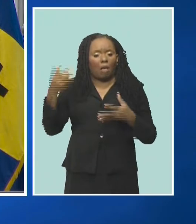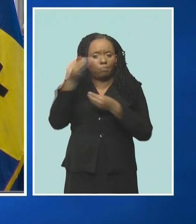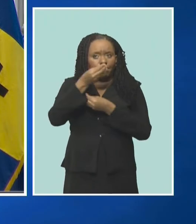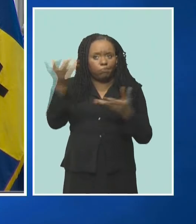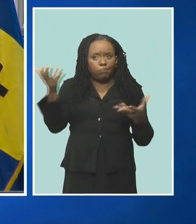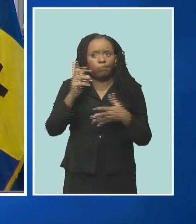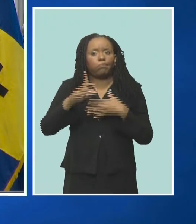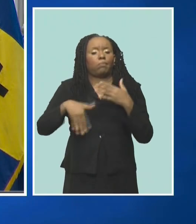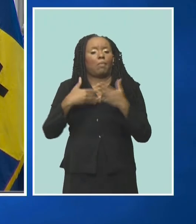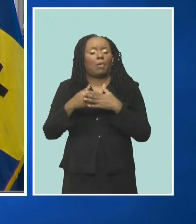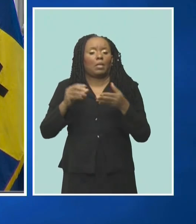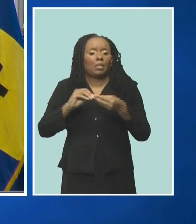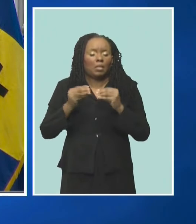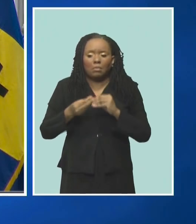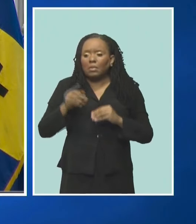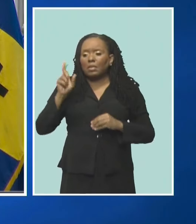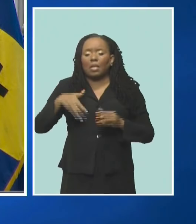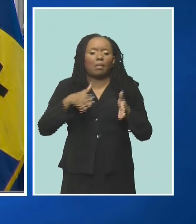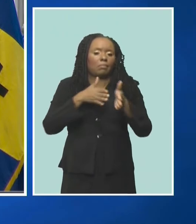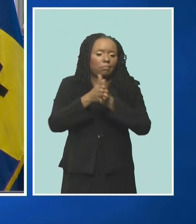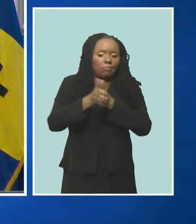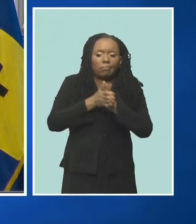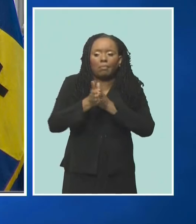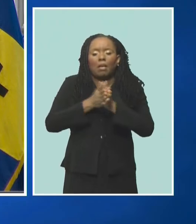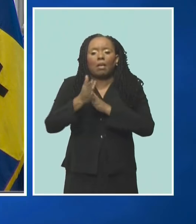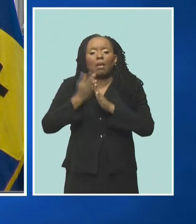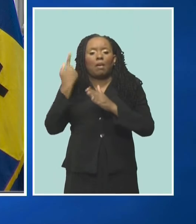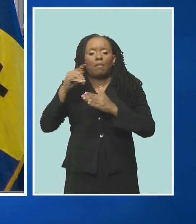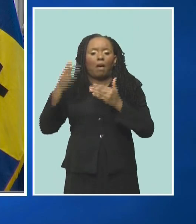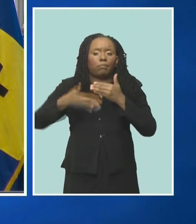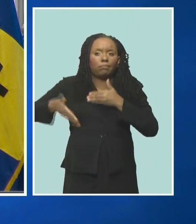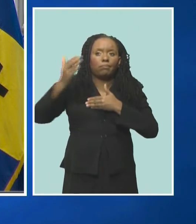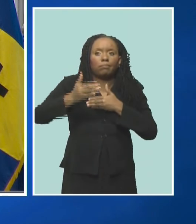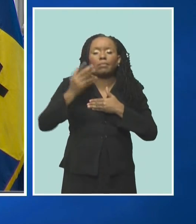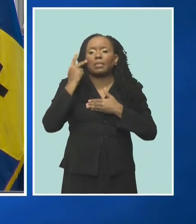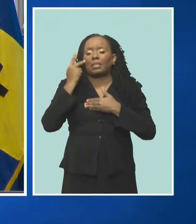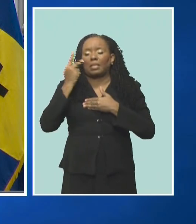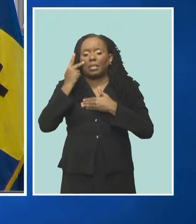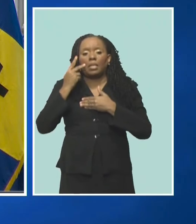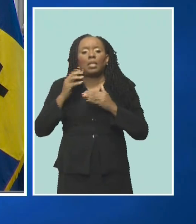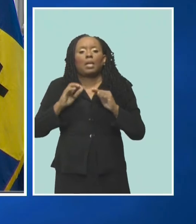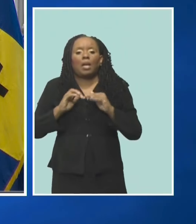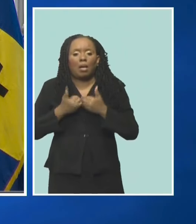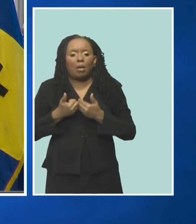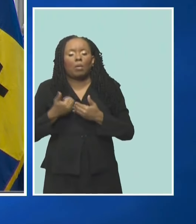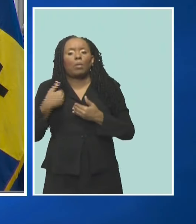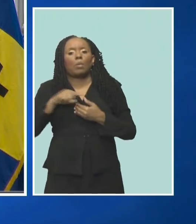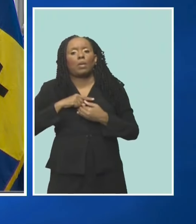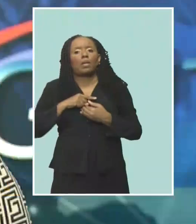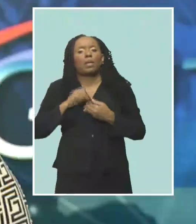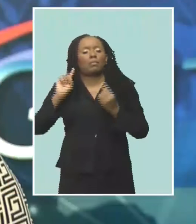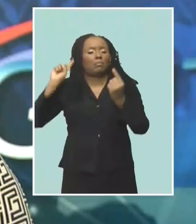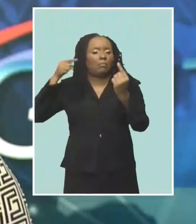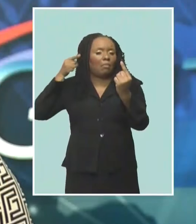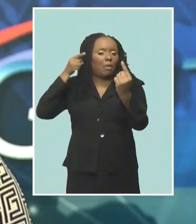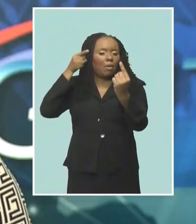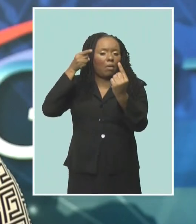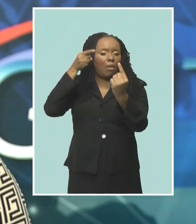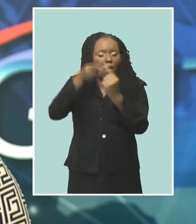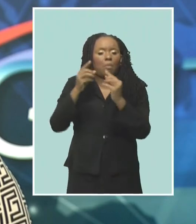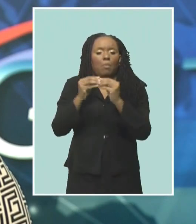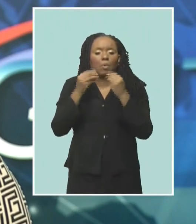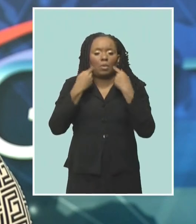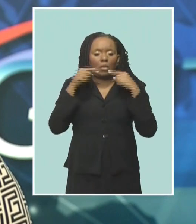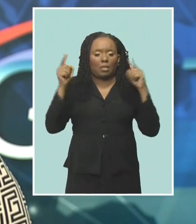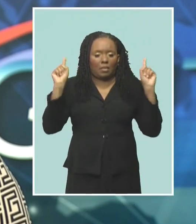far as a motivation and a roadmap in order for us to treat to how we close that gap. And